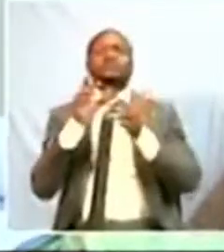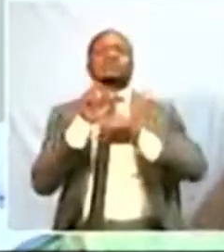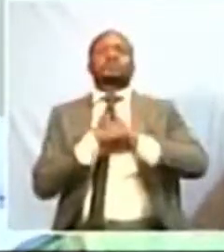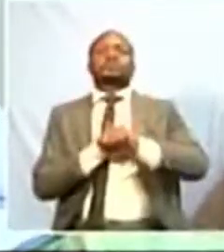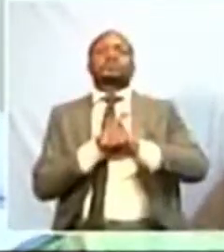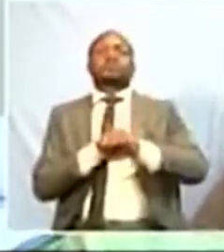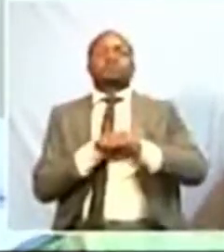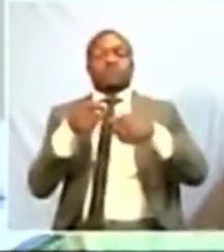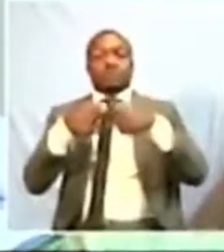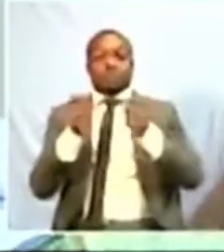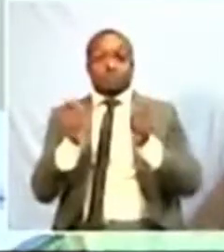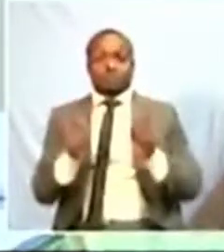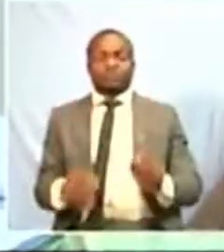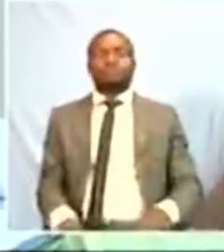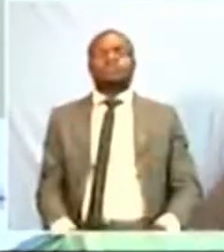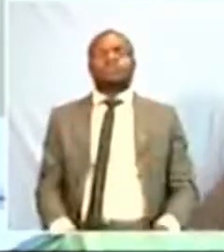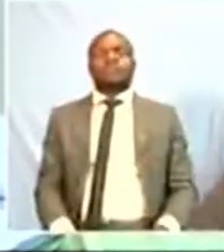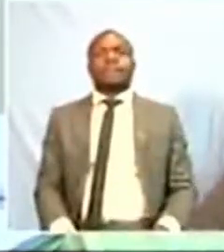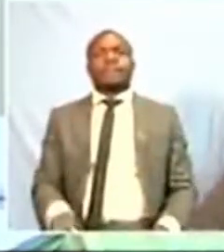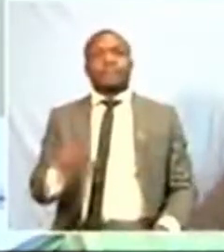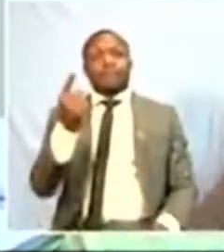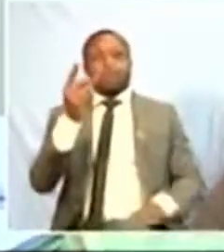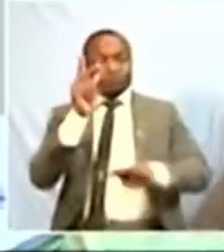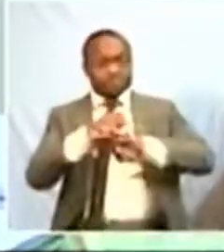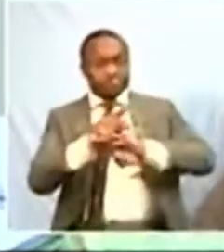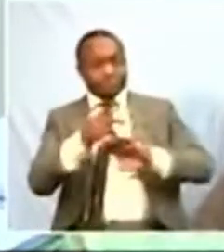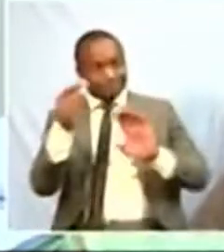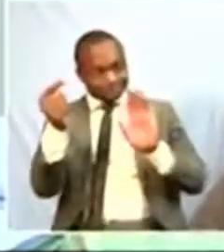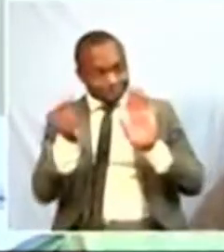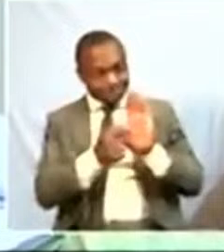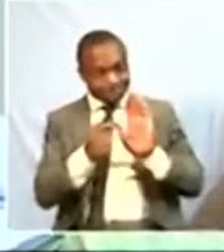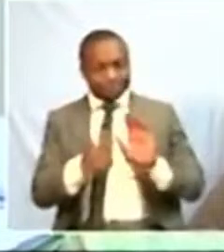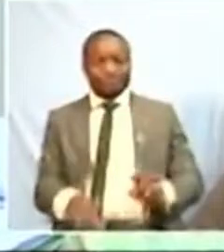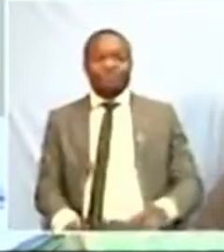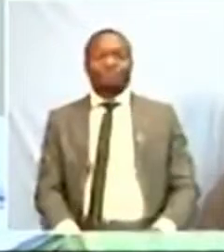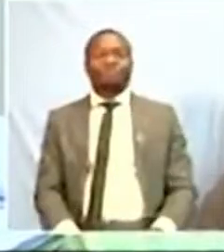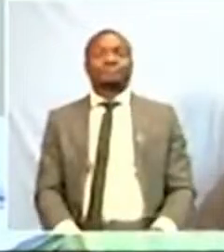it is opened. One of the projects here.